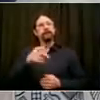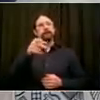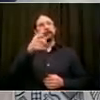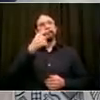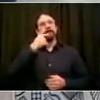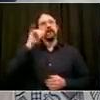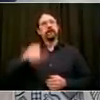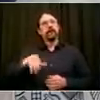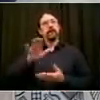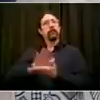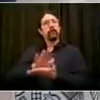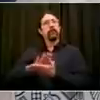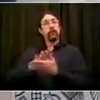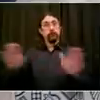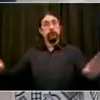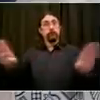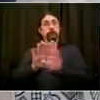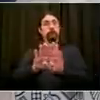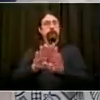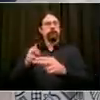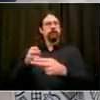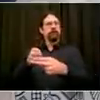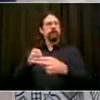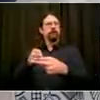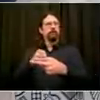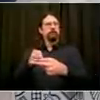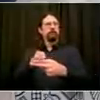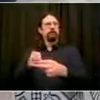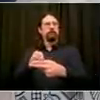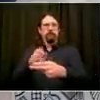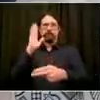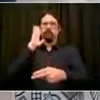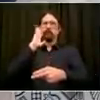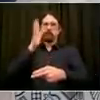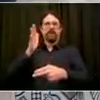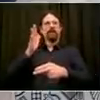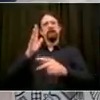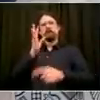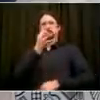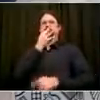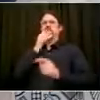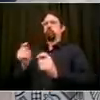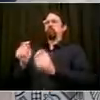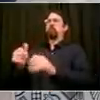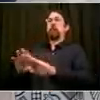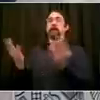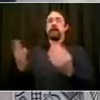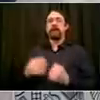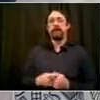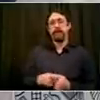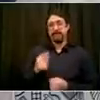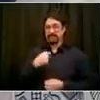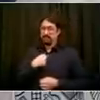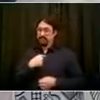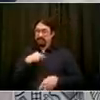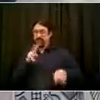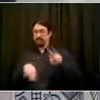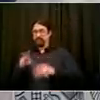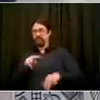to be designated an orange zone. And we know with Thanksgiving and Christmas coming up and seemingly uncontrolled small gatherings taking